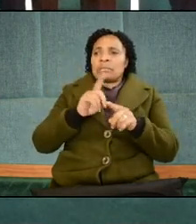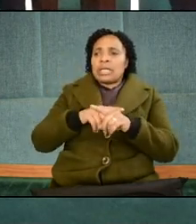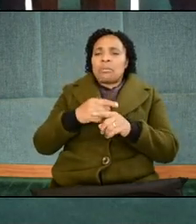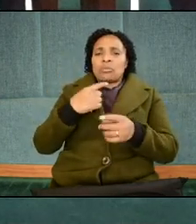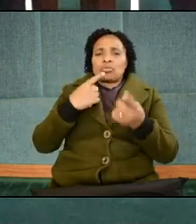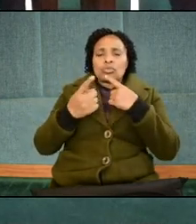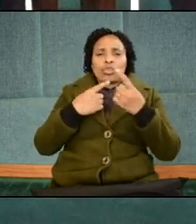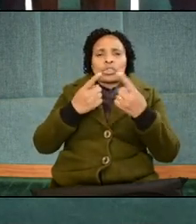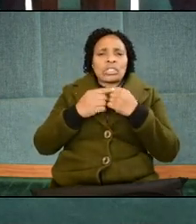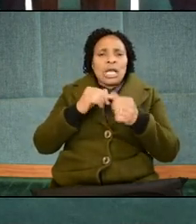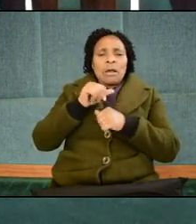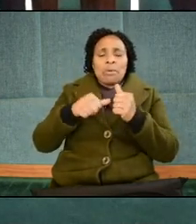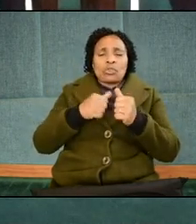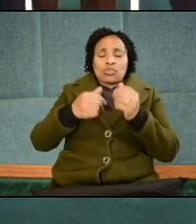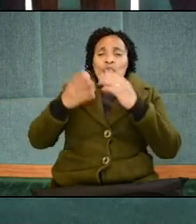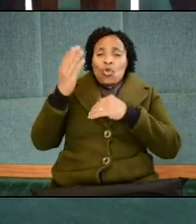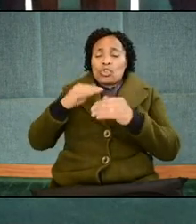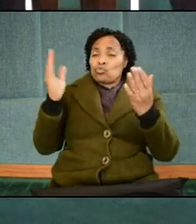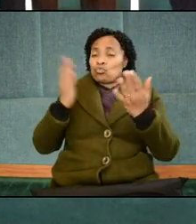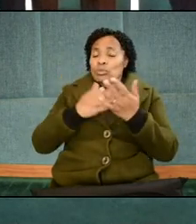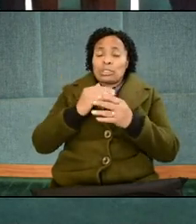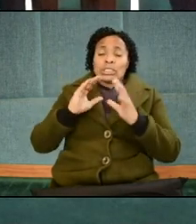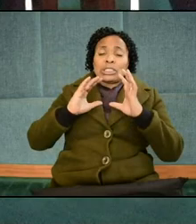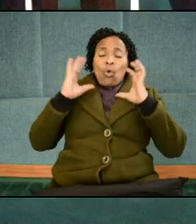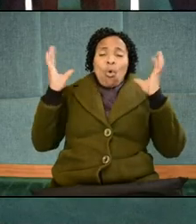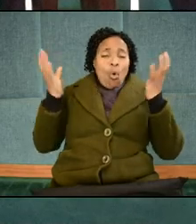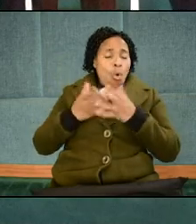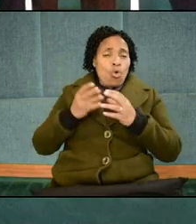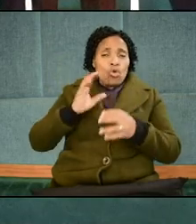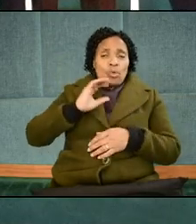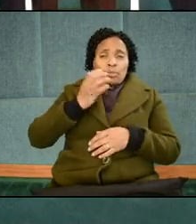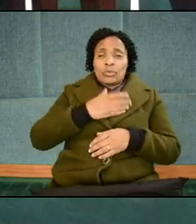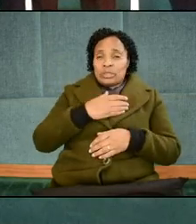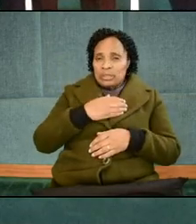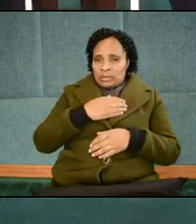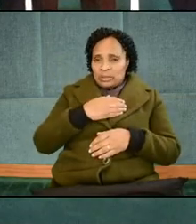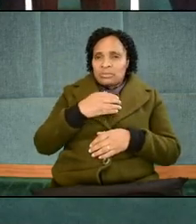God wiping out sin in a whole community,